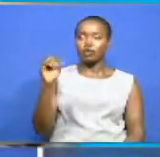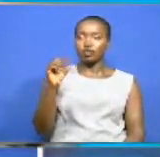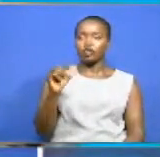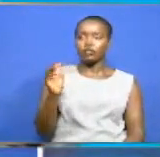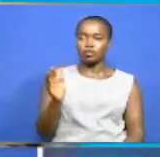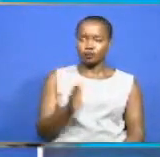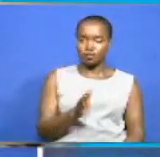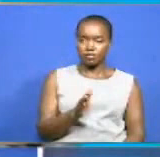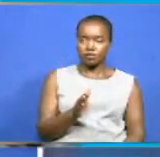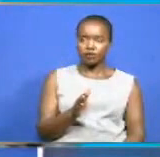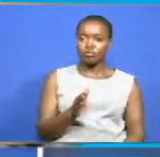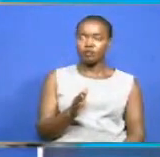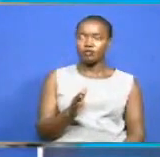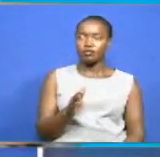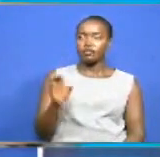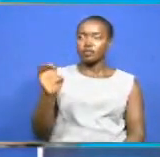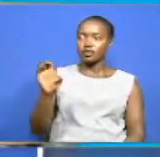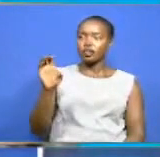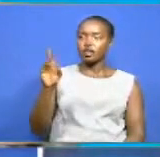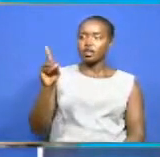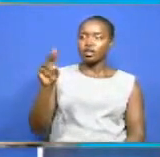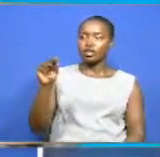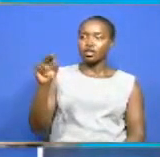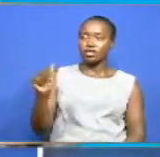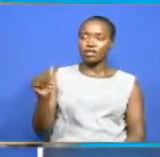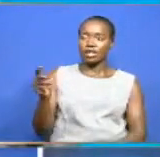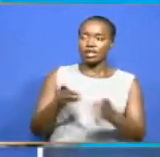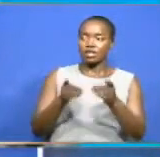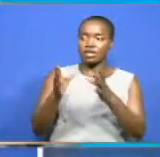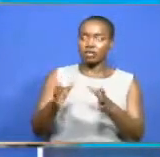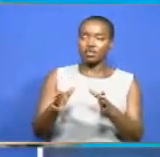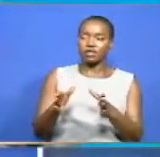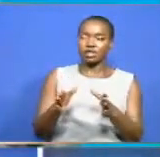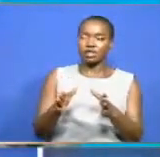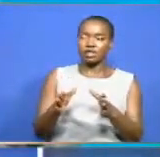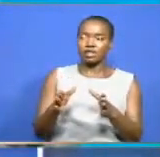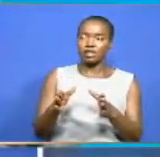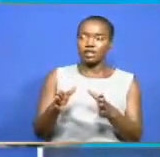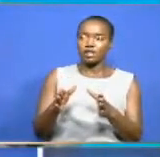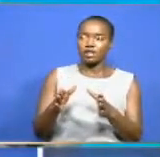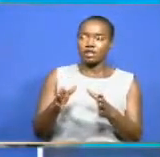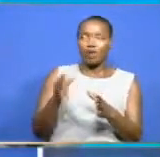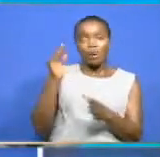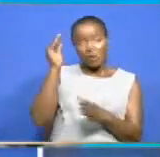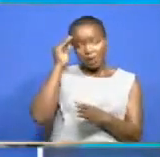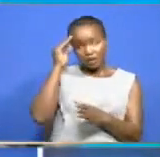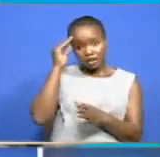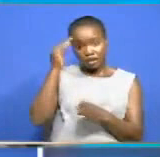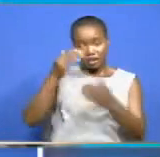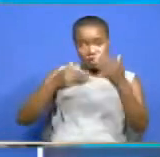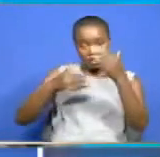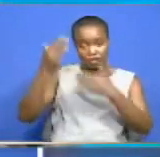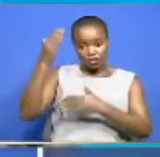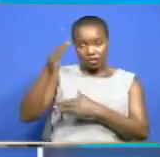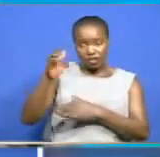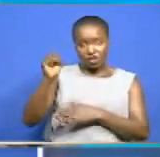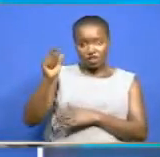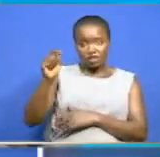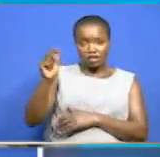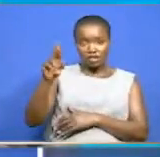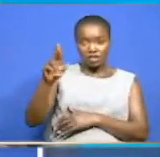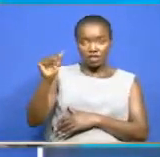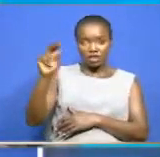also have Edna Muni, who is a director executive of education at the Strathmore University Business